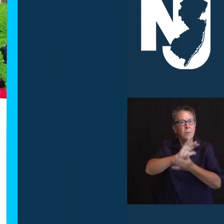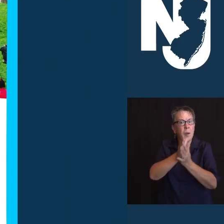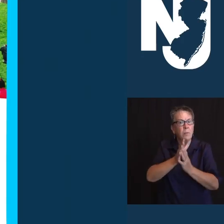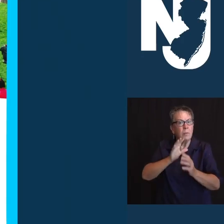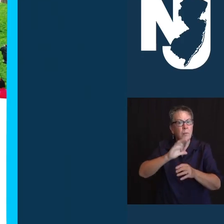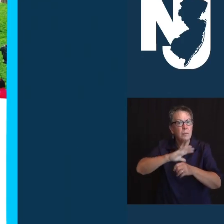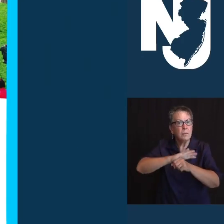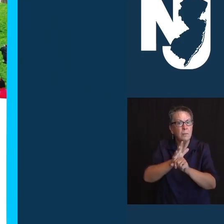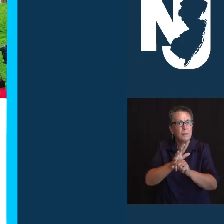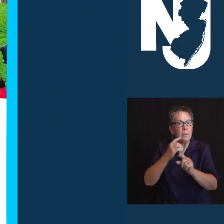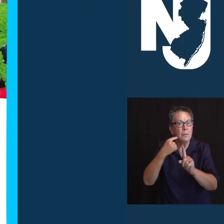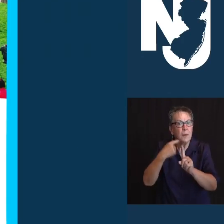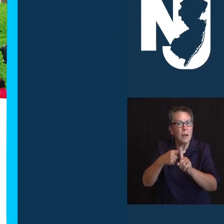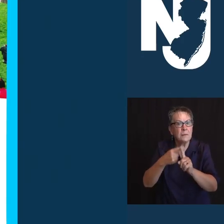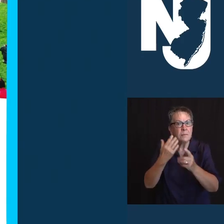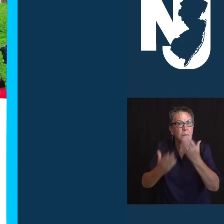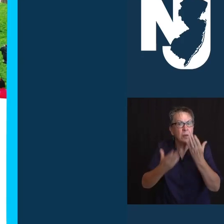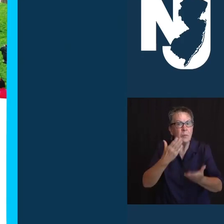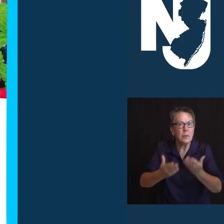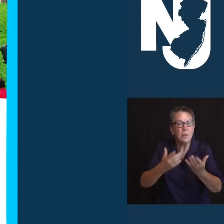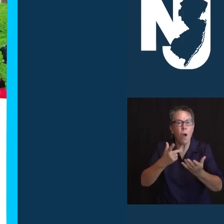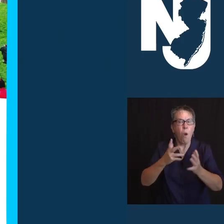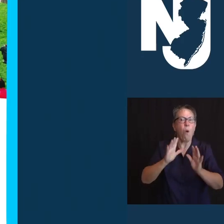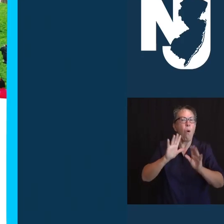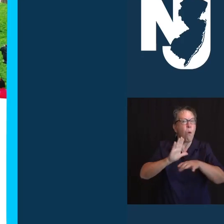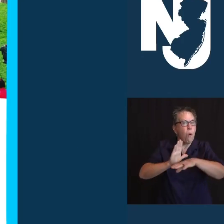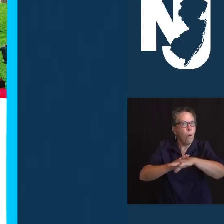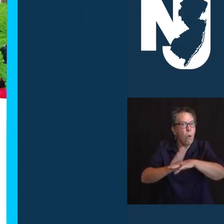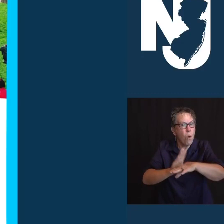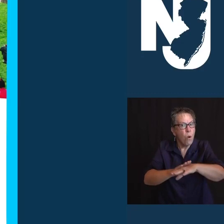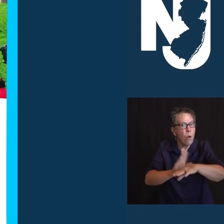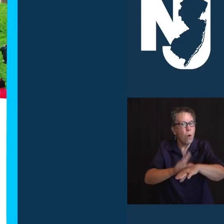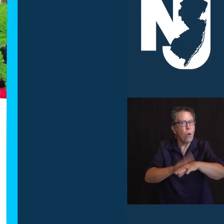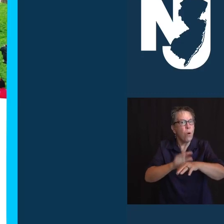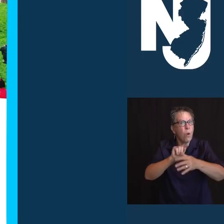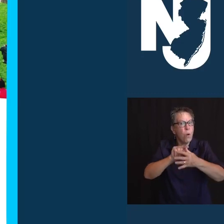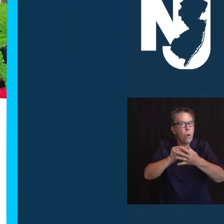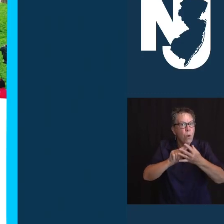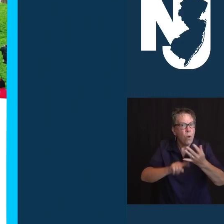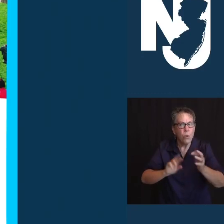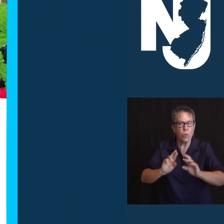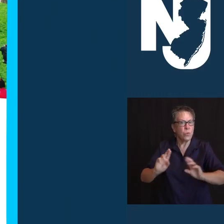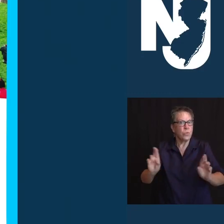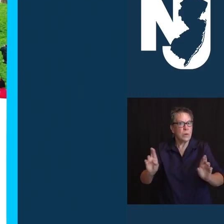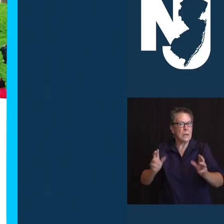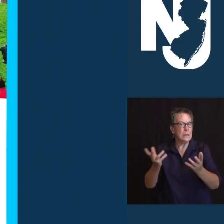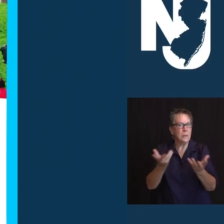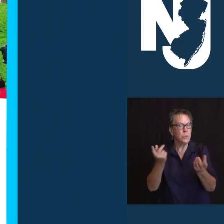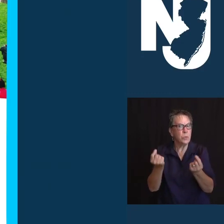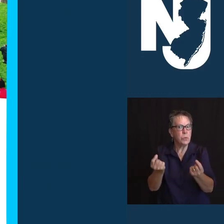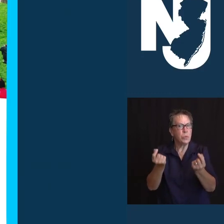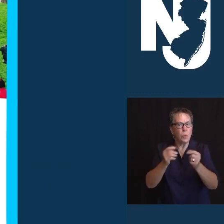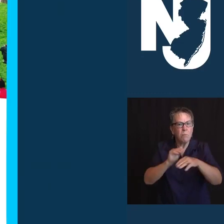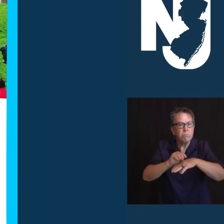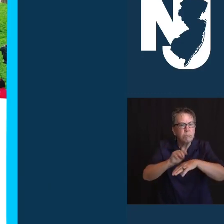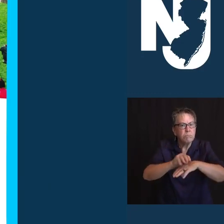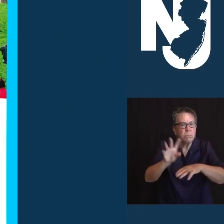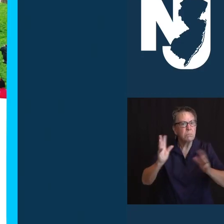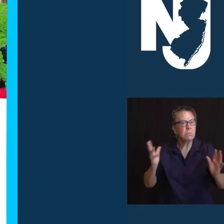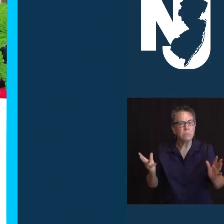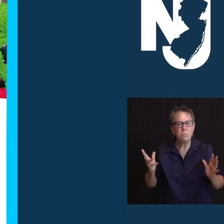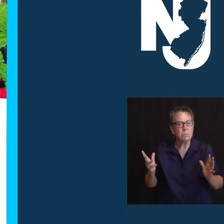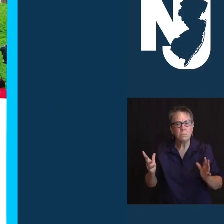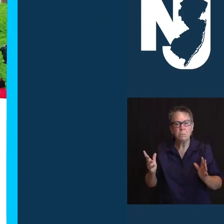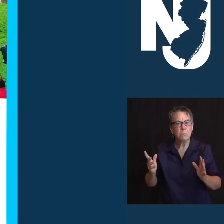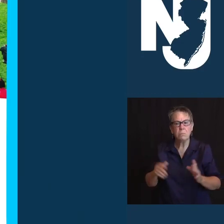healthy. A contact tracer will identify themselves as working with the local health department. If you are concerned that it's a